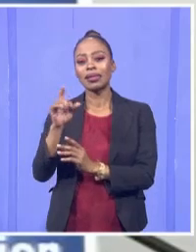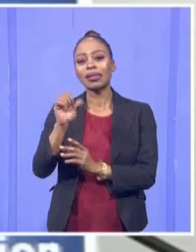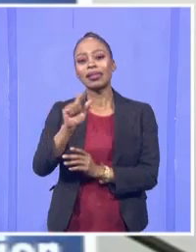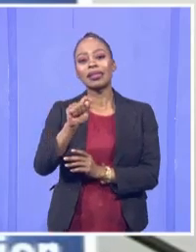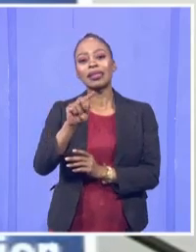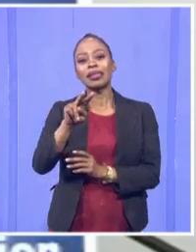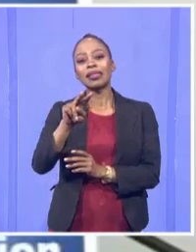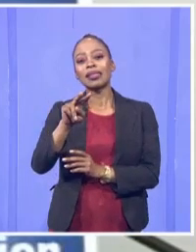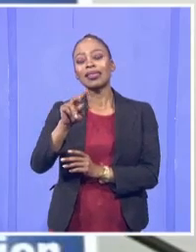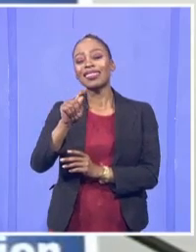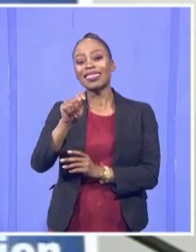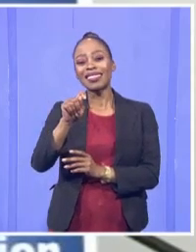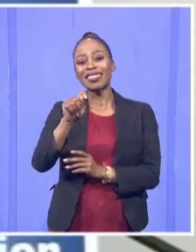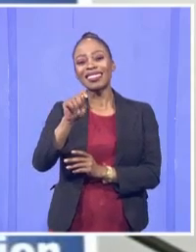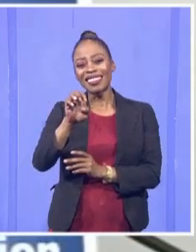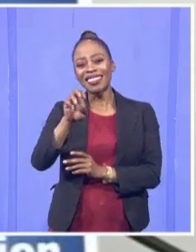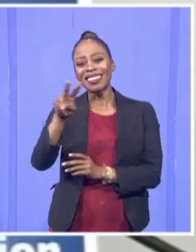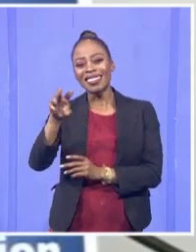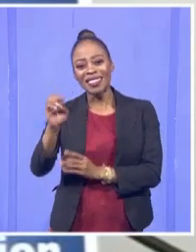center number.